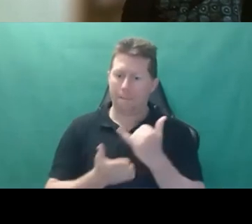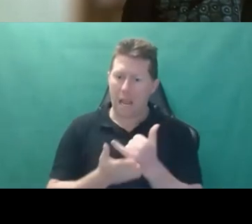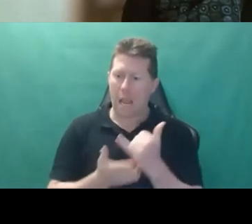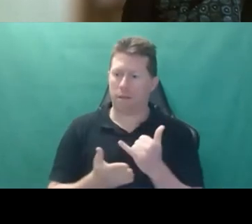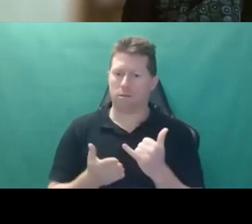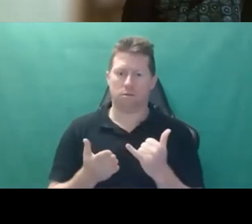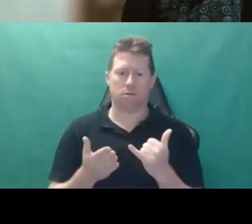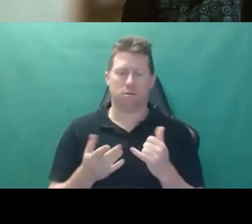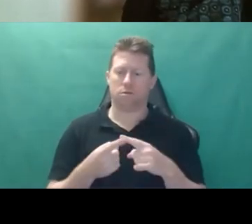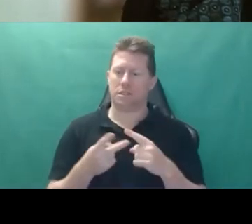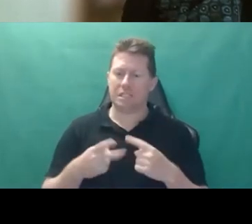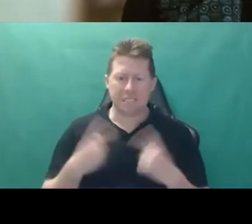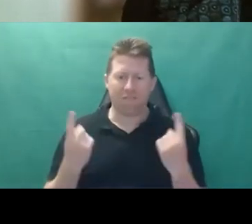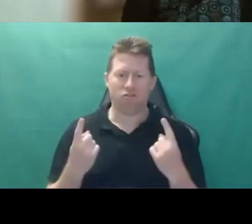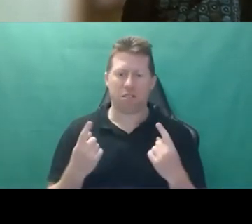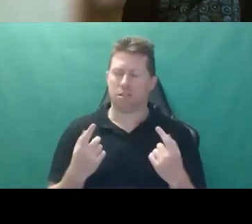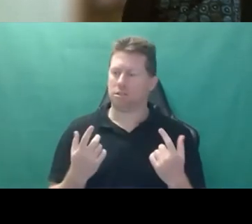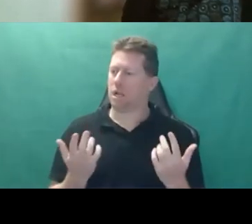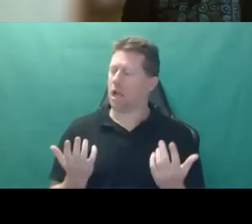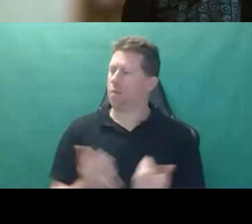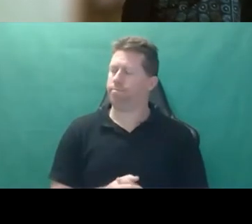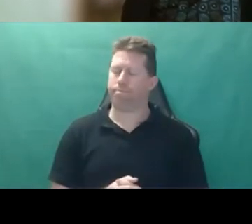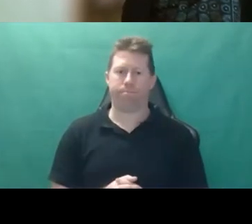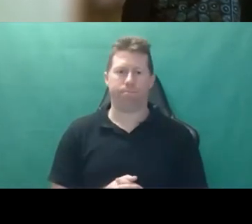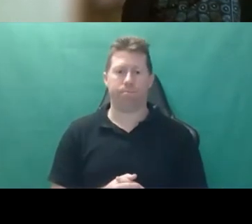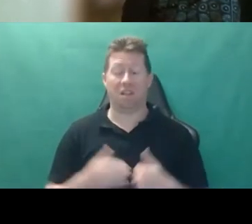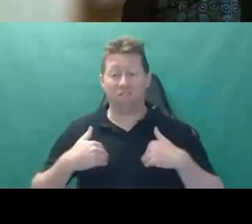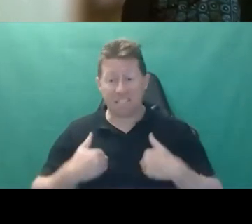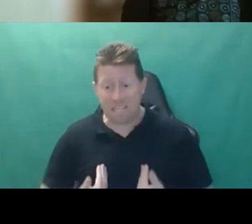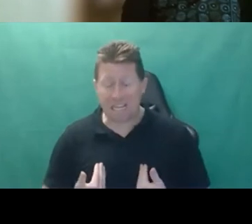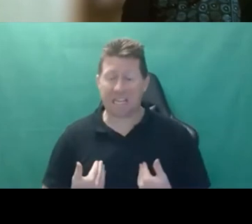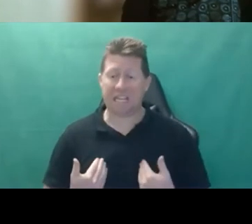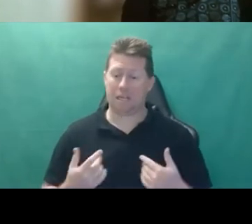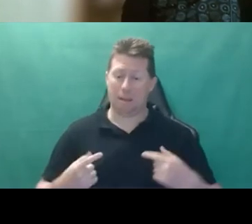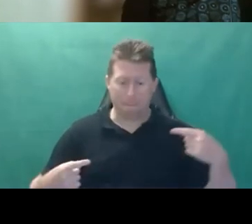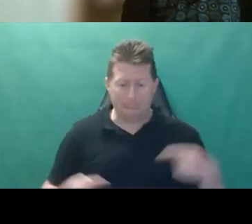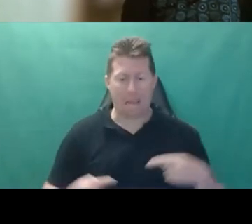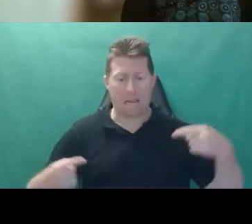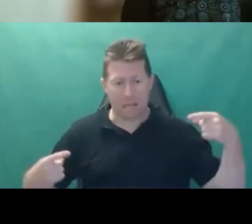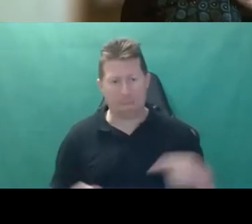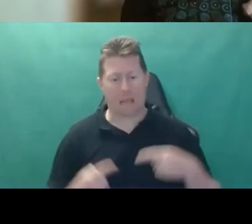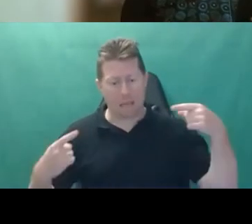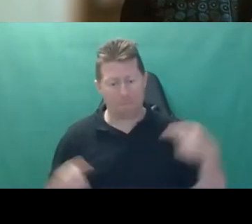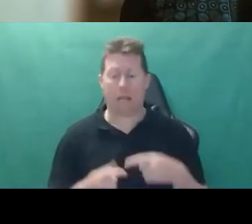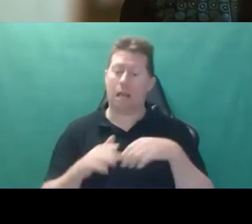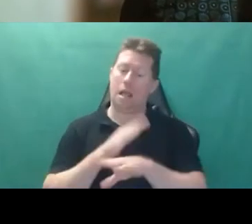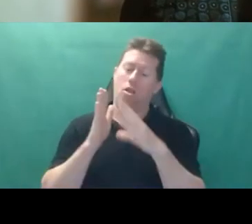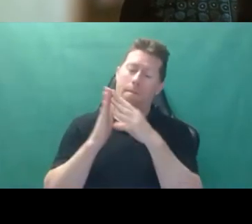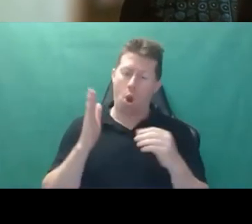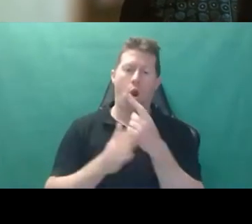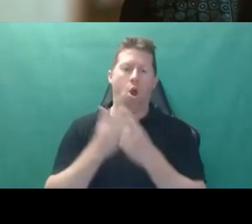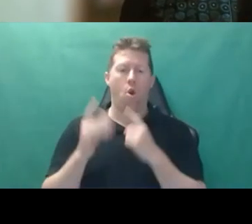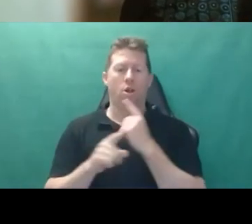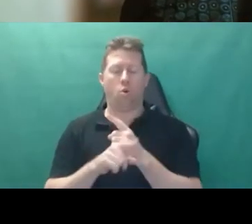like the bodily difference, bodily, um, fatigue and bodily pain. So in the, in the model, it just talks about what are